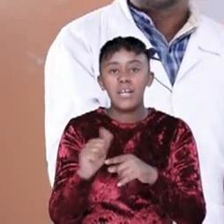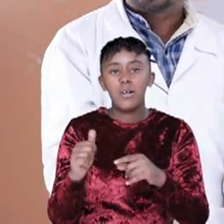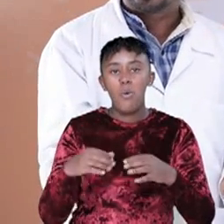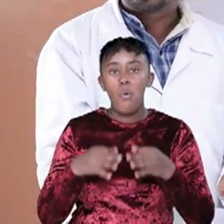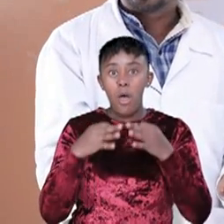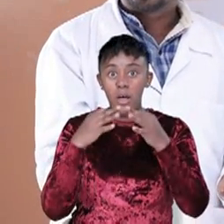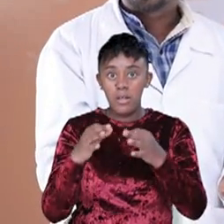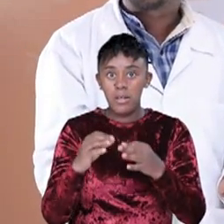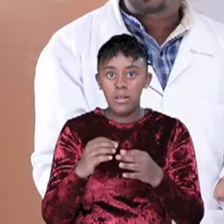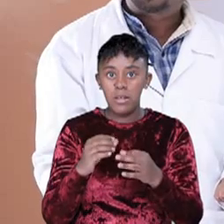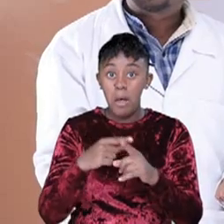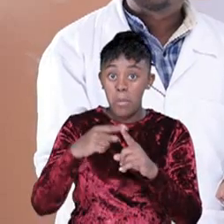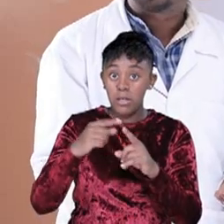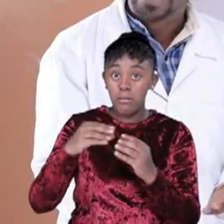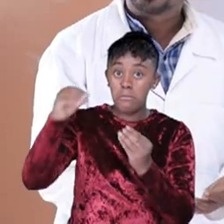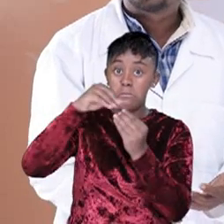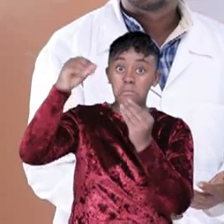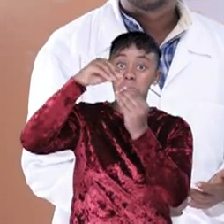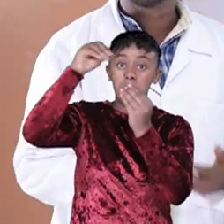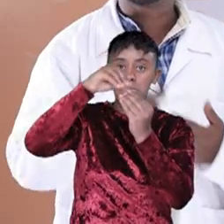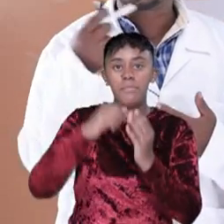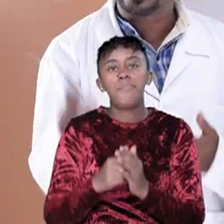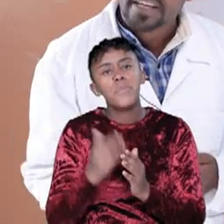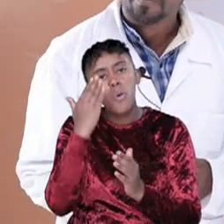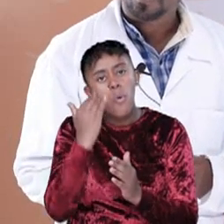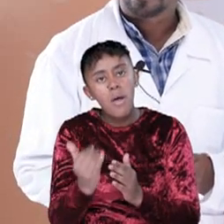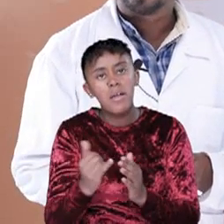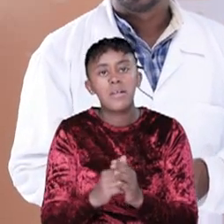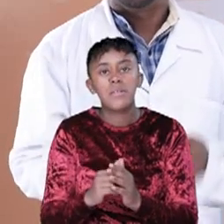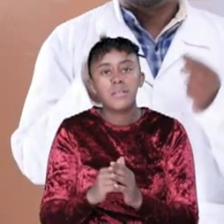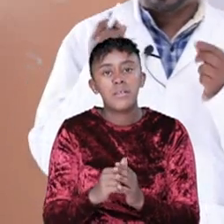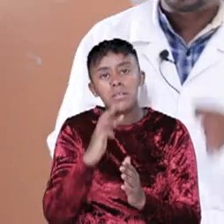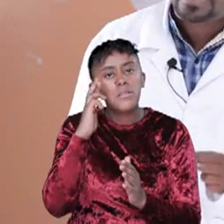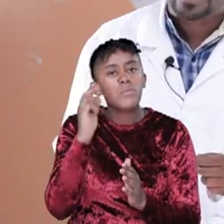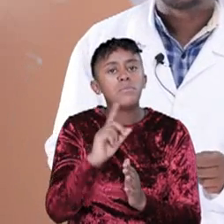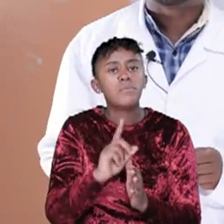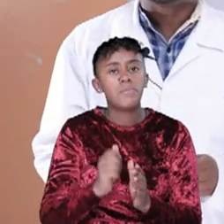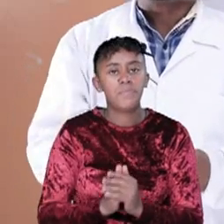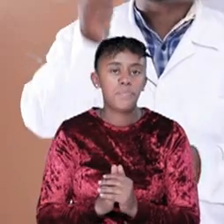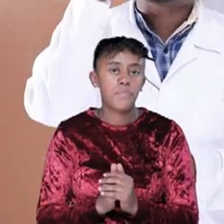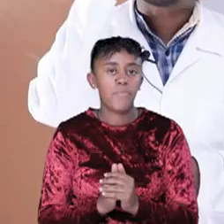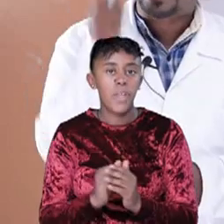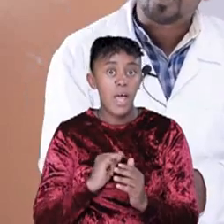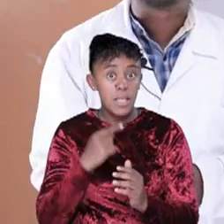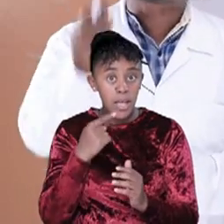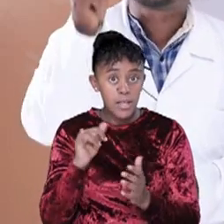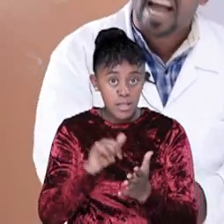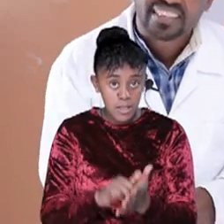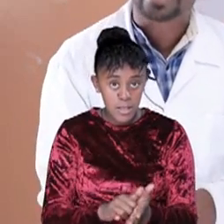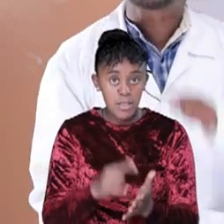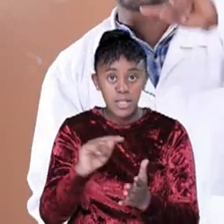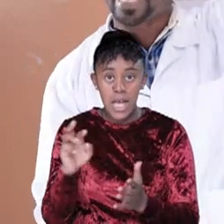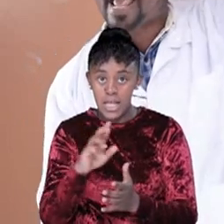is rise. Student, why? Do you know the reason? I say that the resistance of